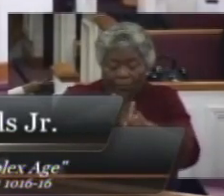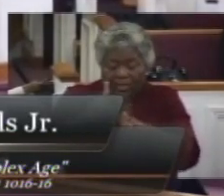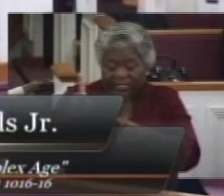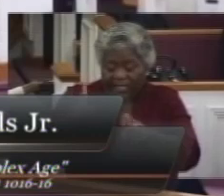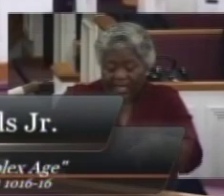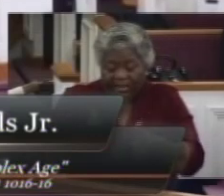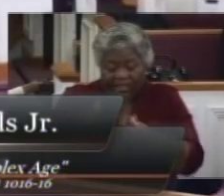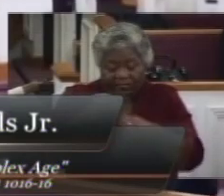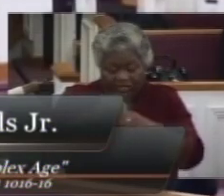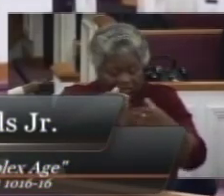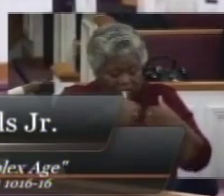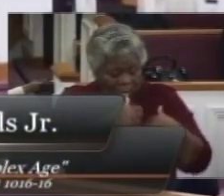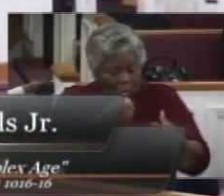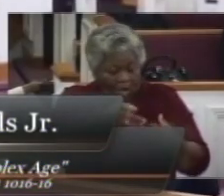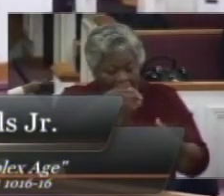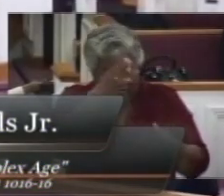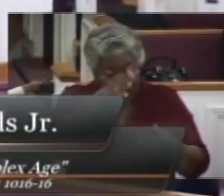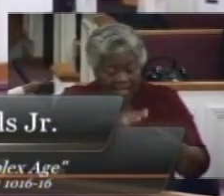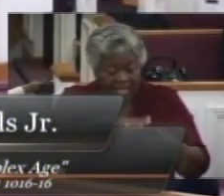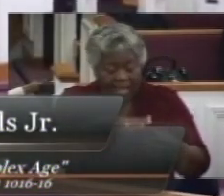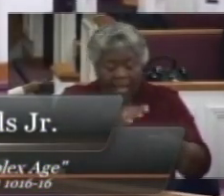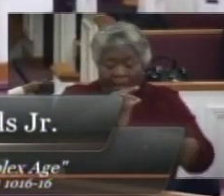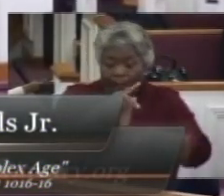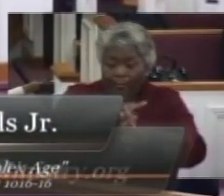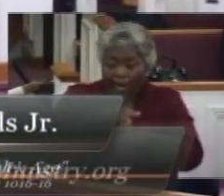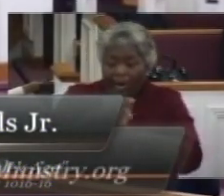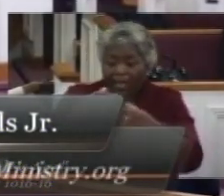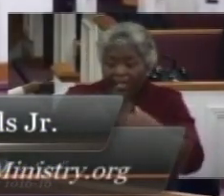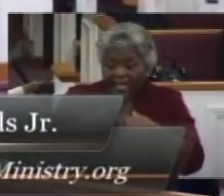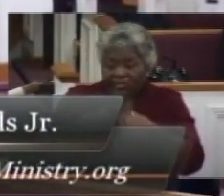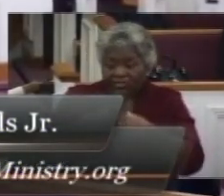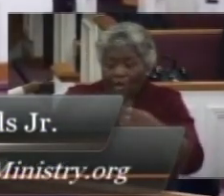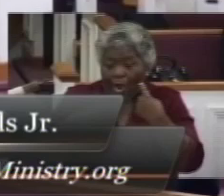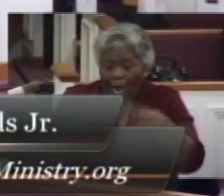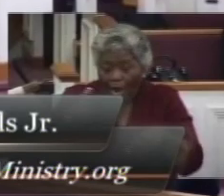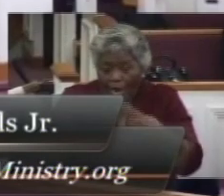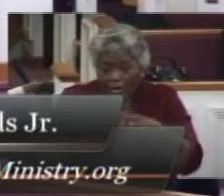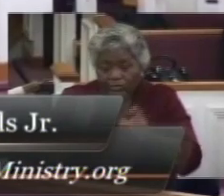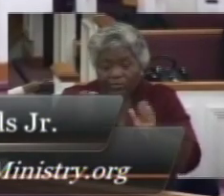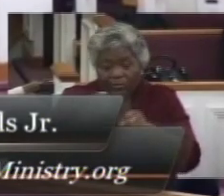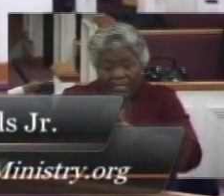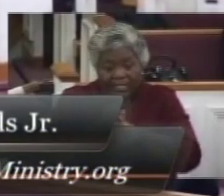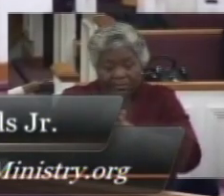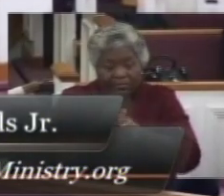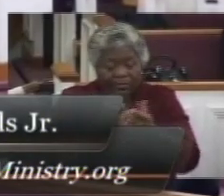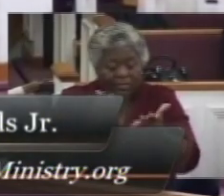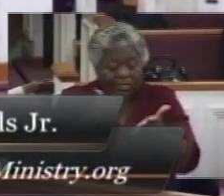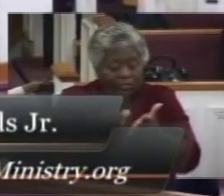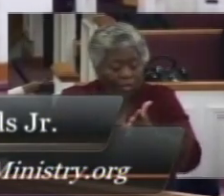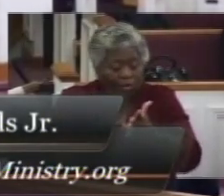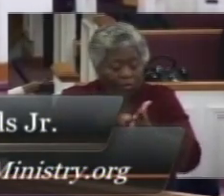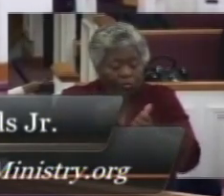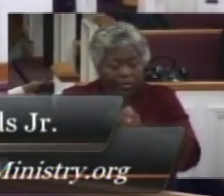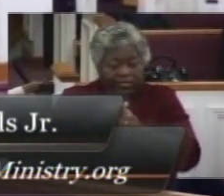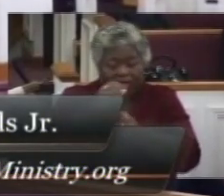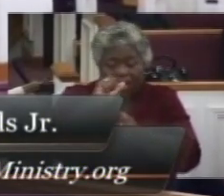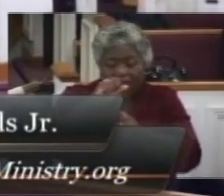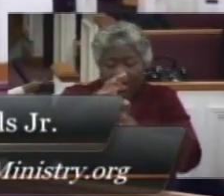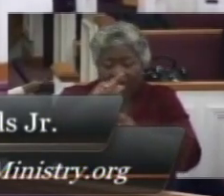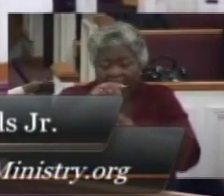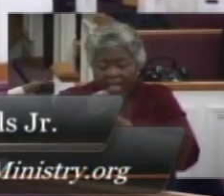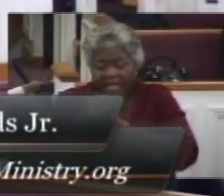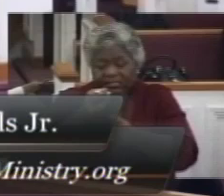souls of men. You see, Paul had to argue, if you make a note, with Acts, the